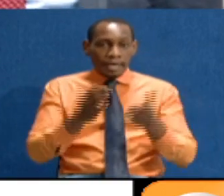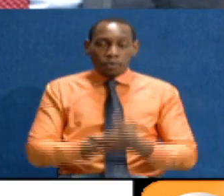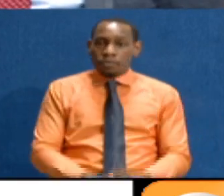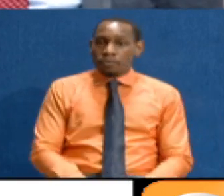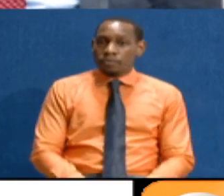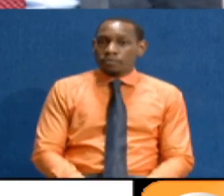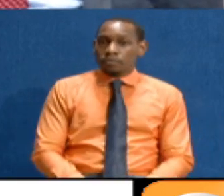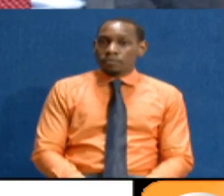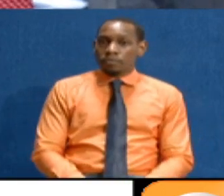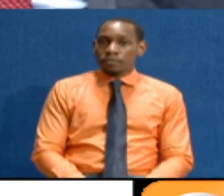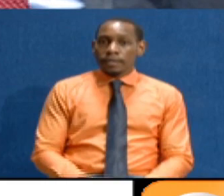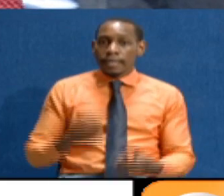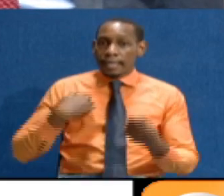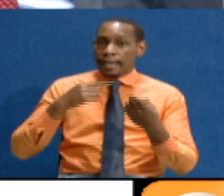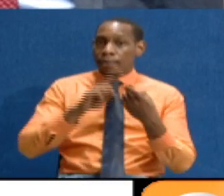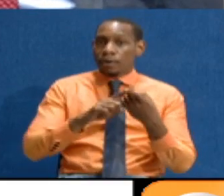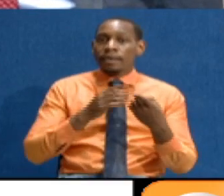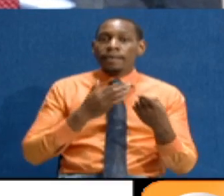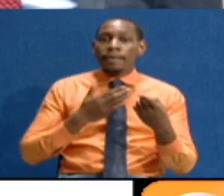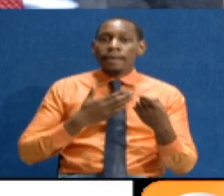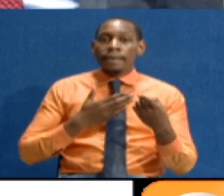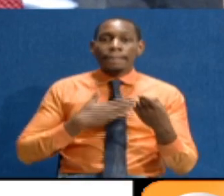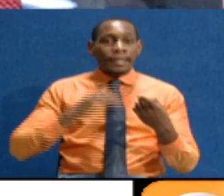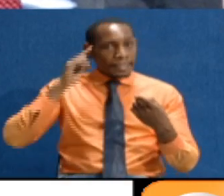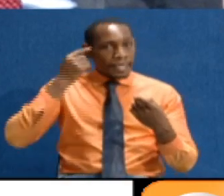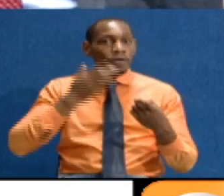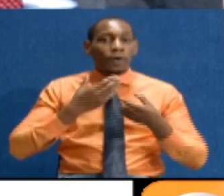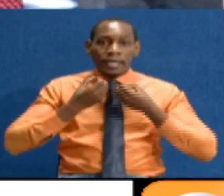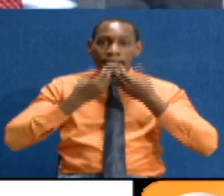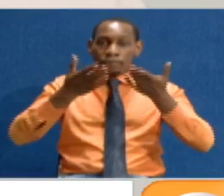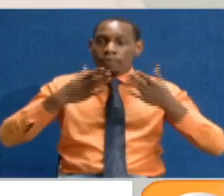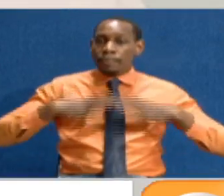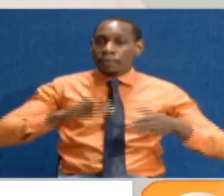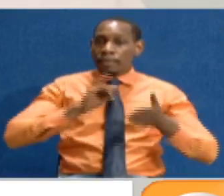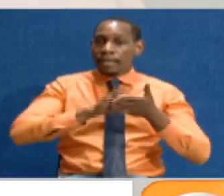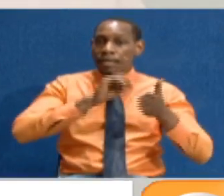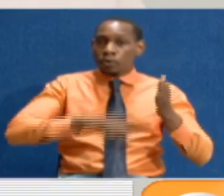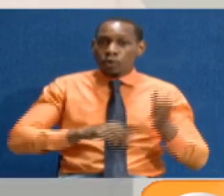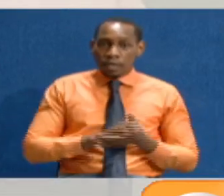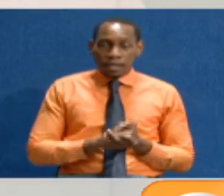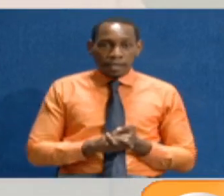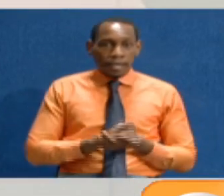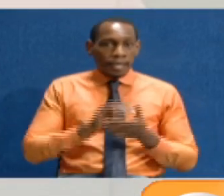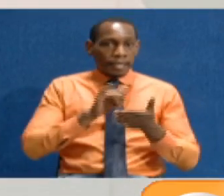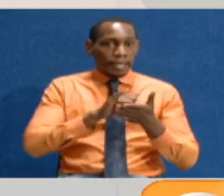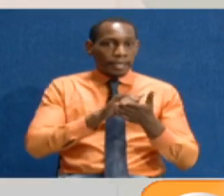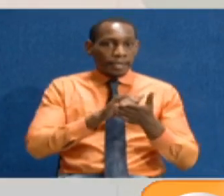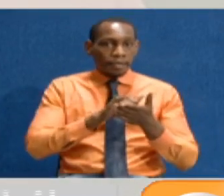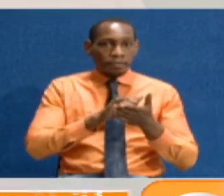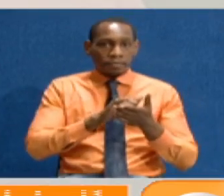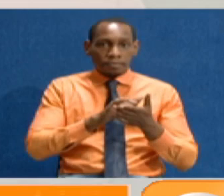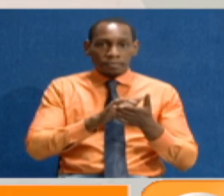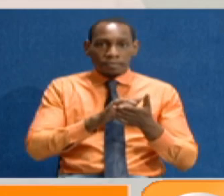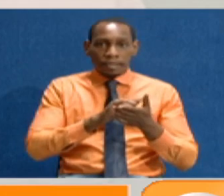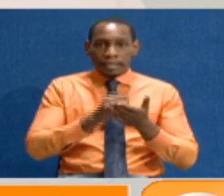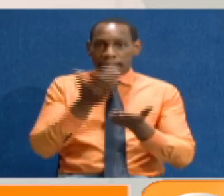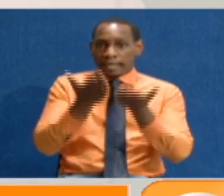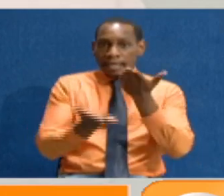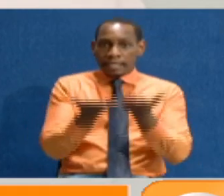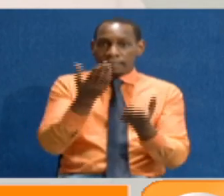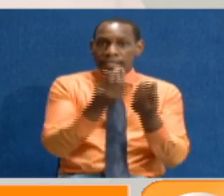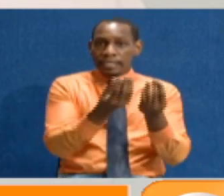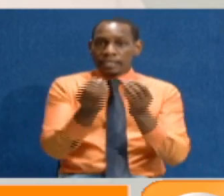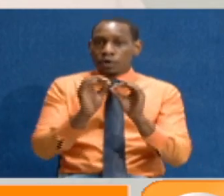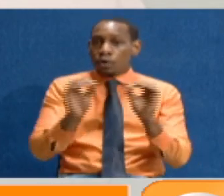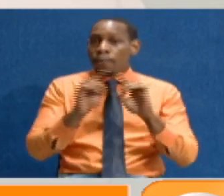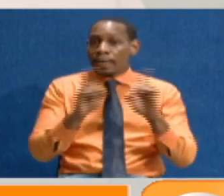Okay. First of all, I think I'd like to inform the viewers that probably it's not going to be amateur assessments.